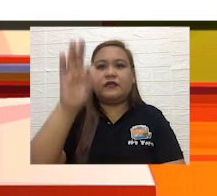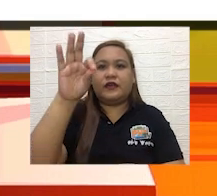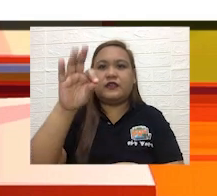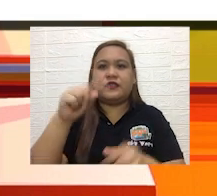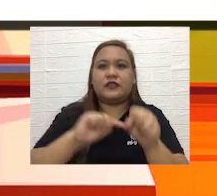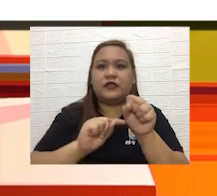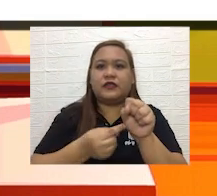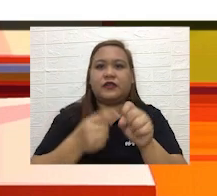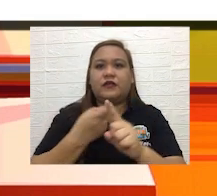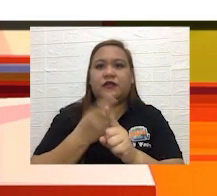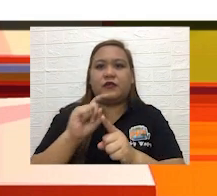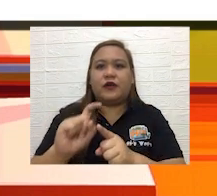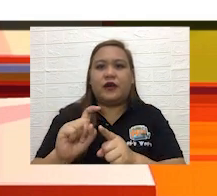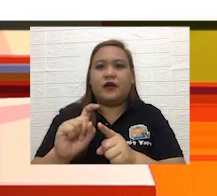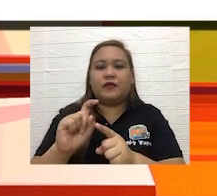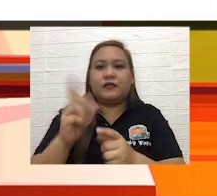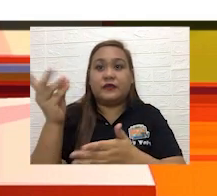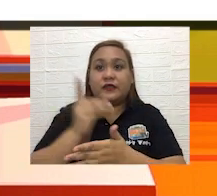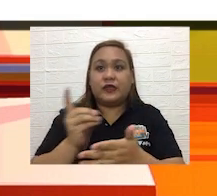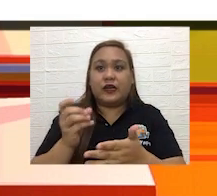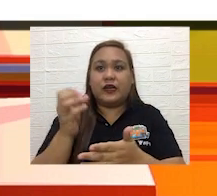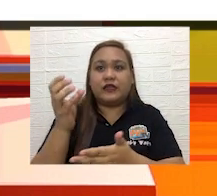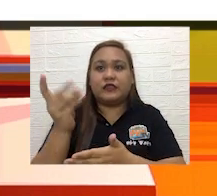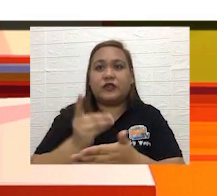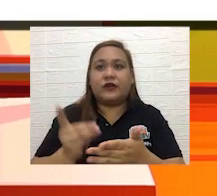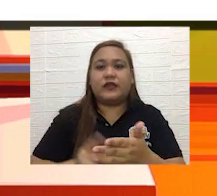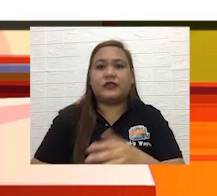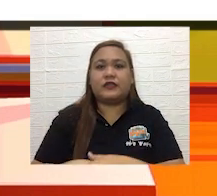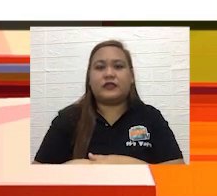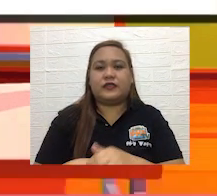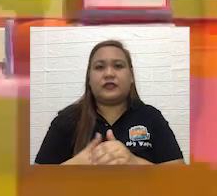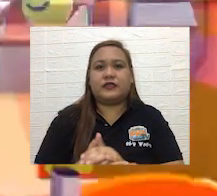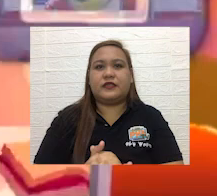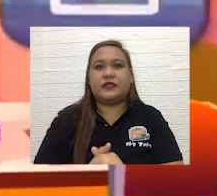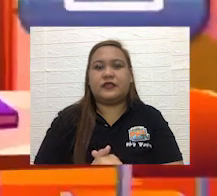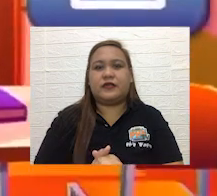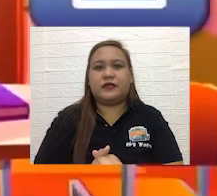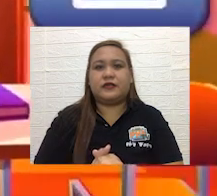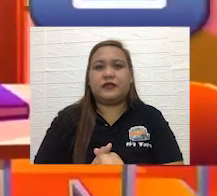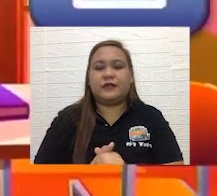a detailed working drawing plan, applying various symbols.